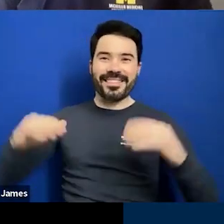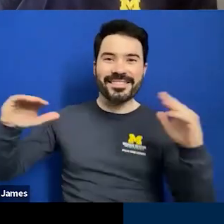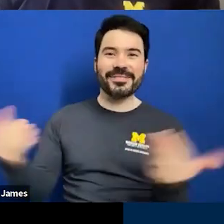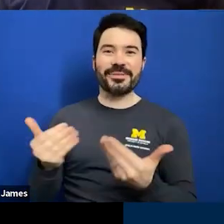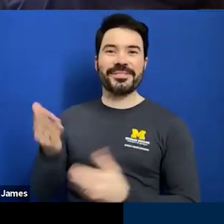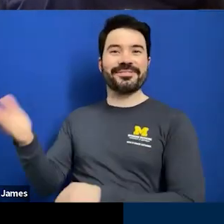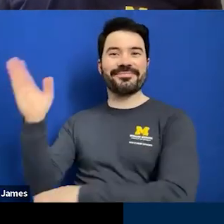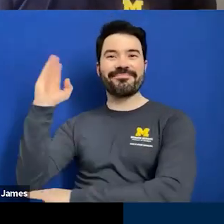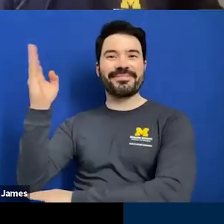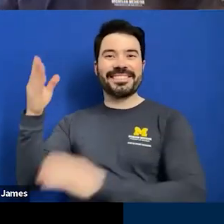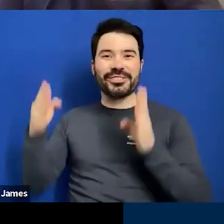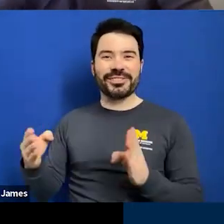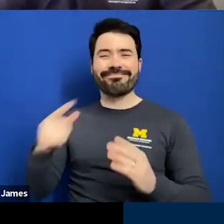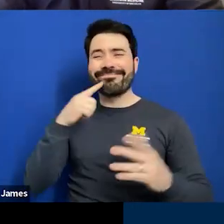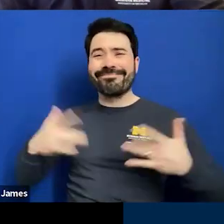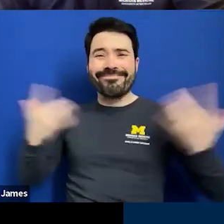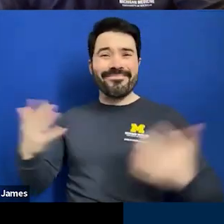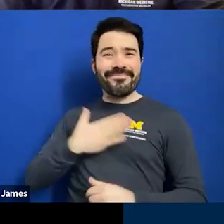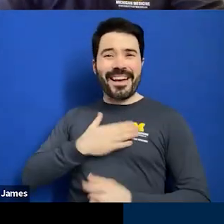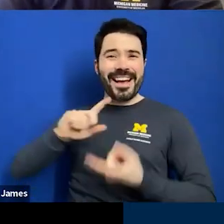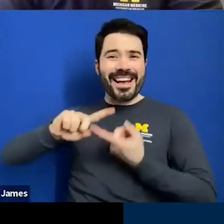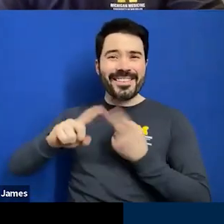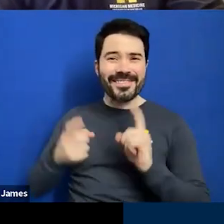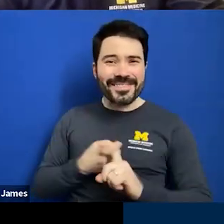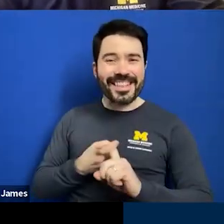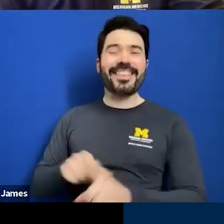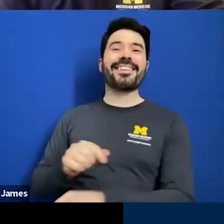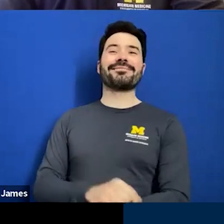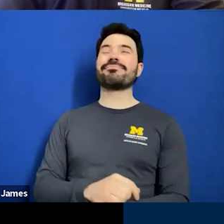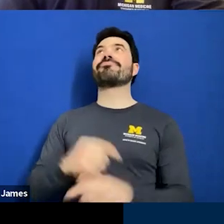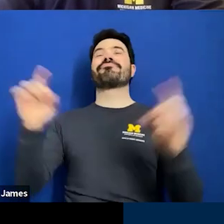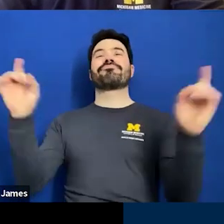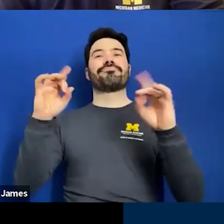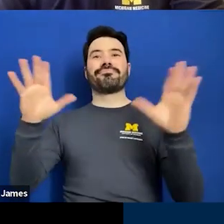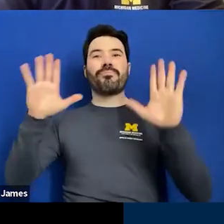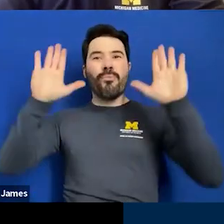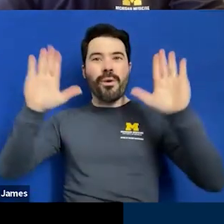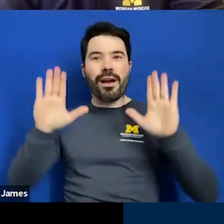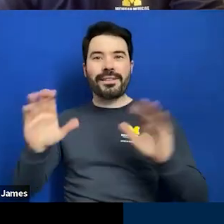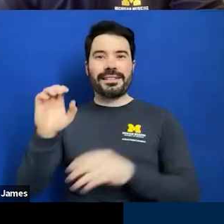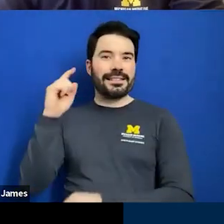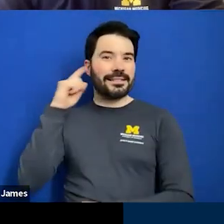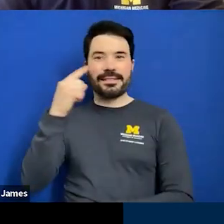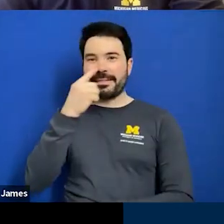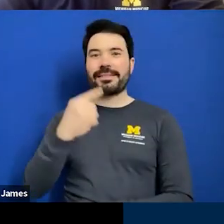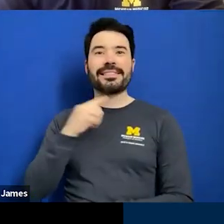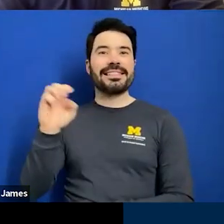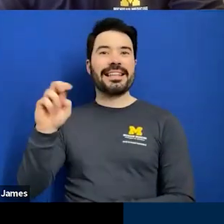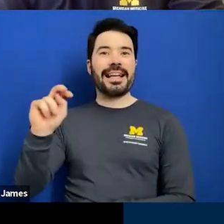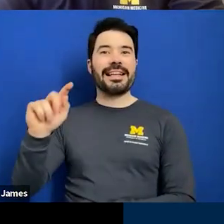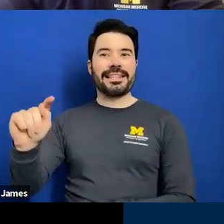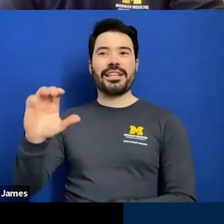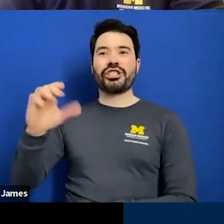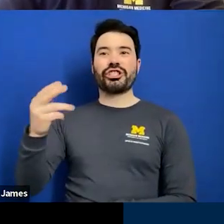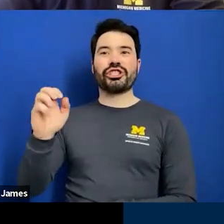I'm really delighted to introduce my friend and also an incredible ENT doctor, Dr. Chad Ruffin. He is